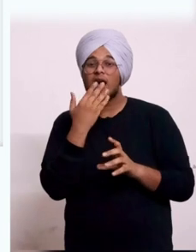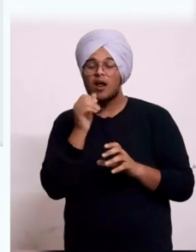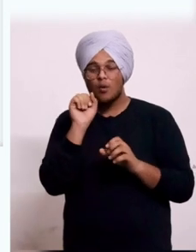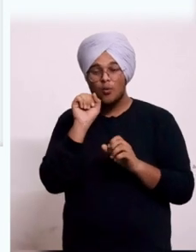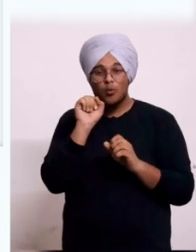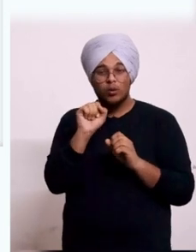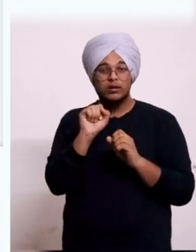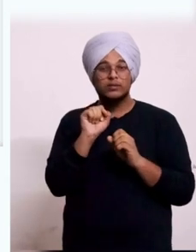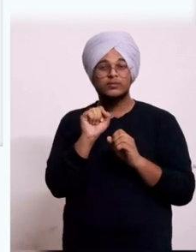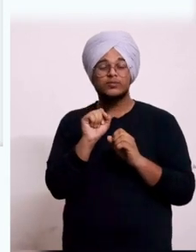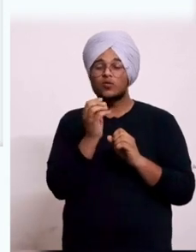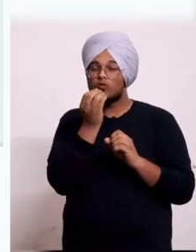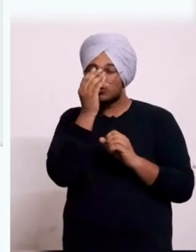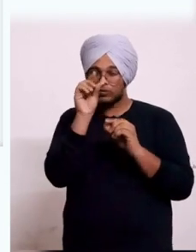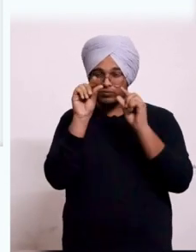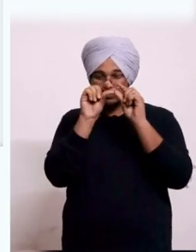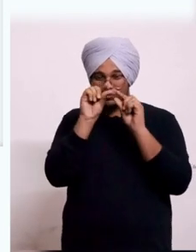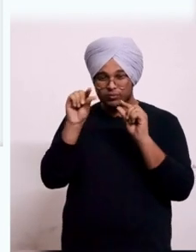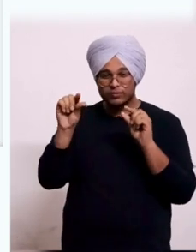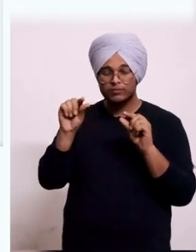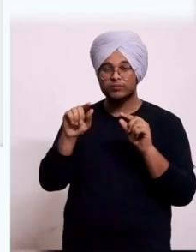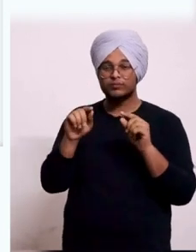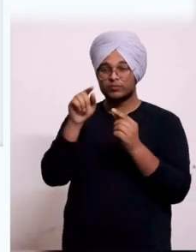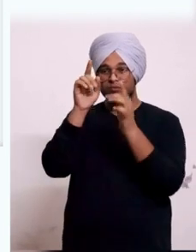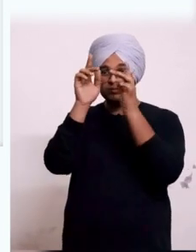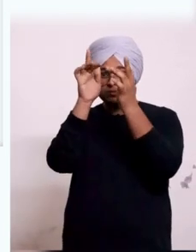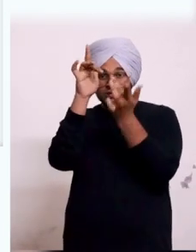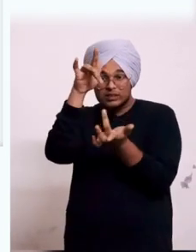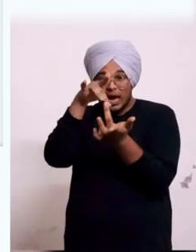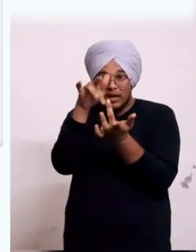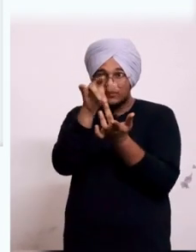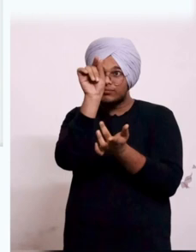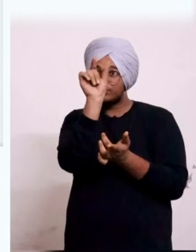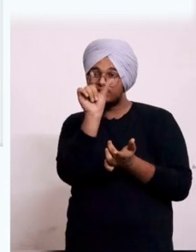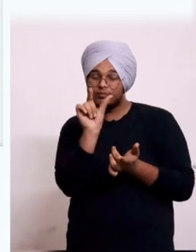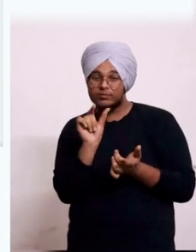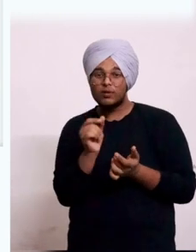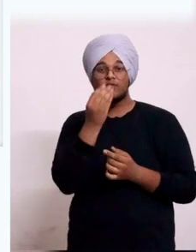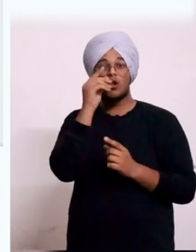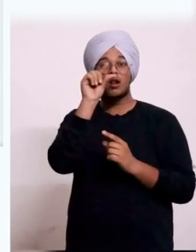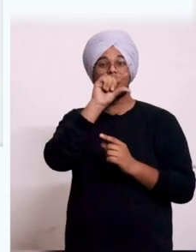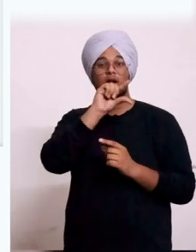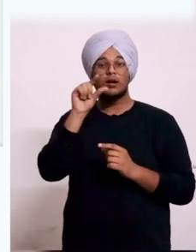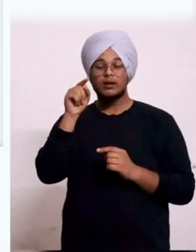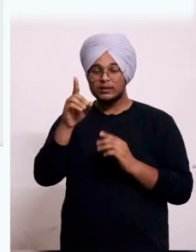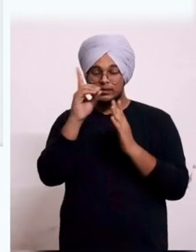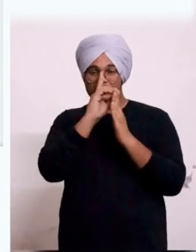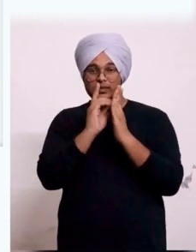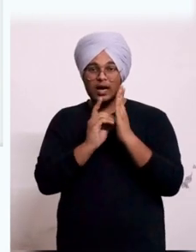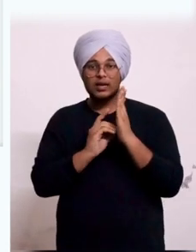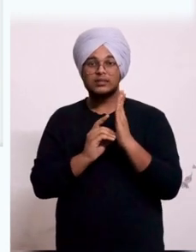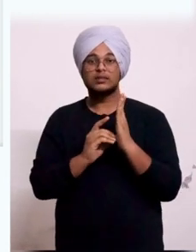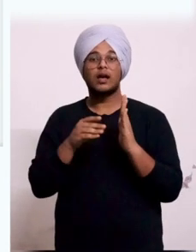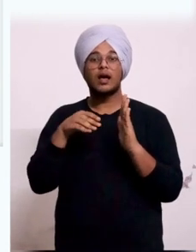has clusters of three red flowers along the center line. These two patterns, at first